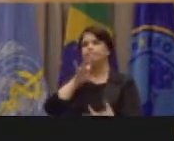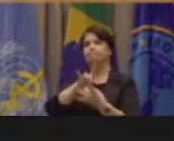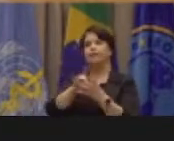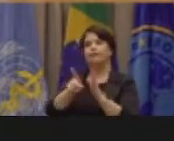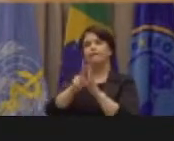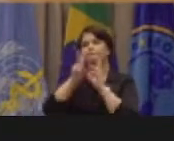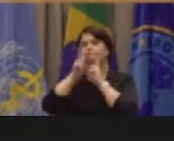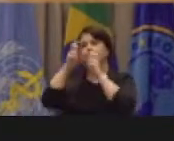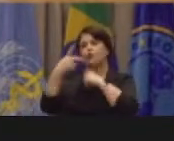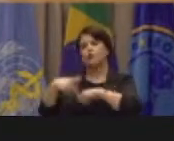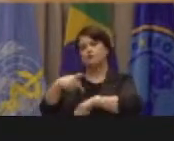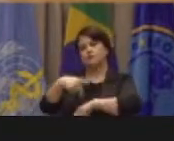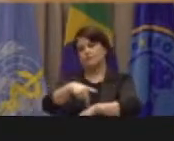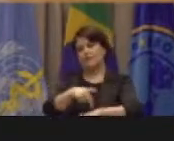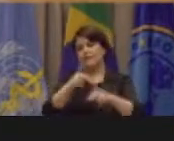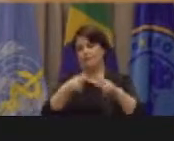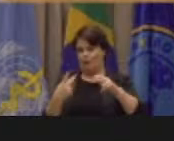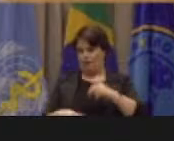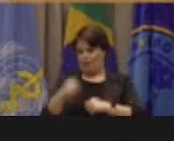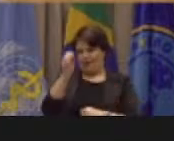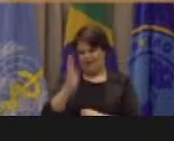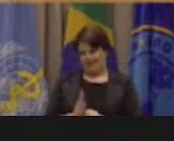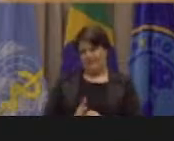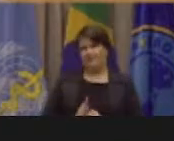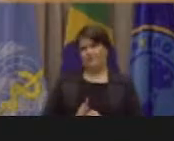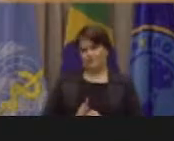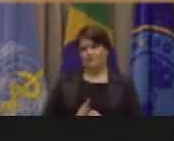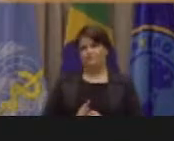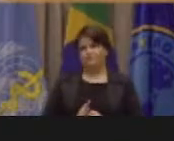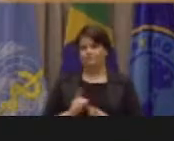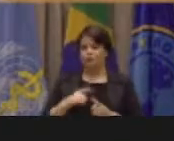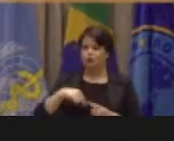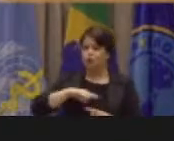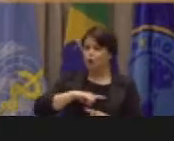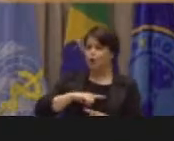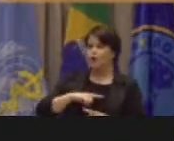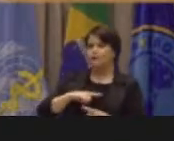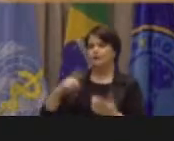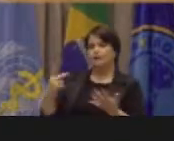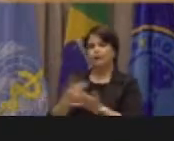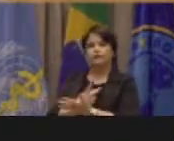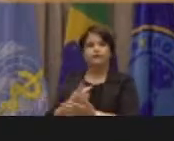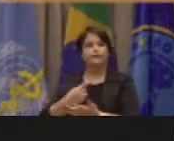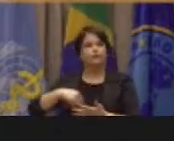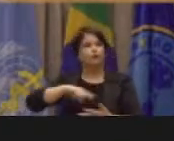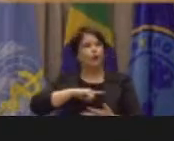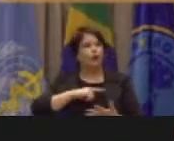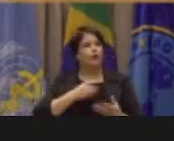and this is being developed with a lot of strength in Brazil.